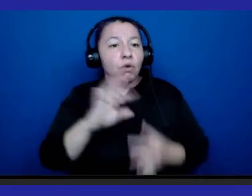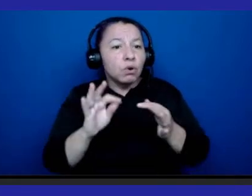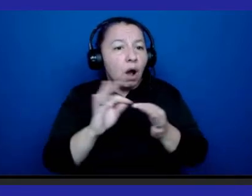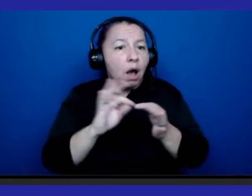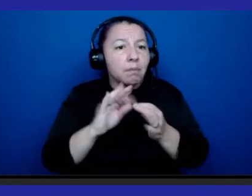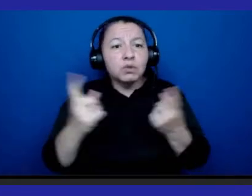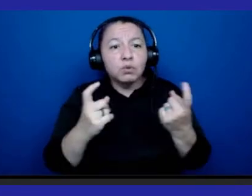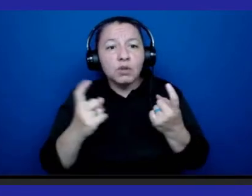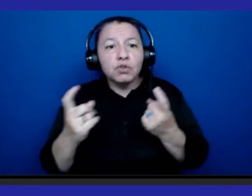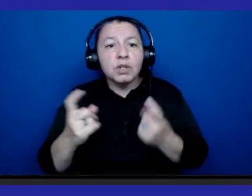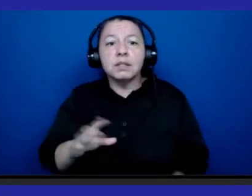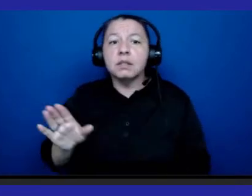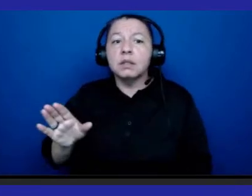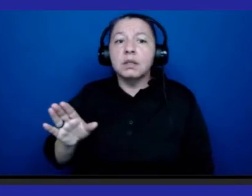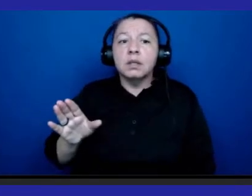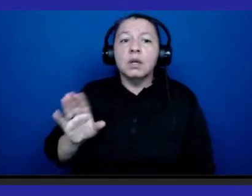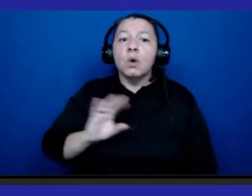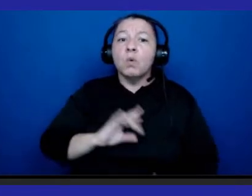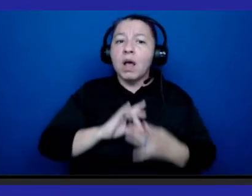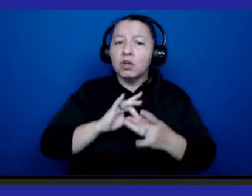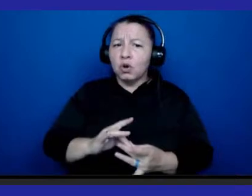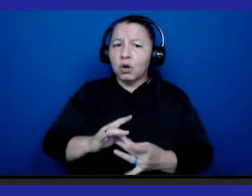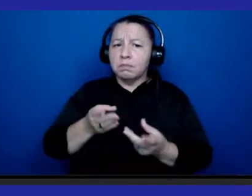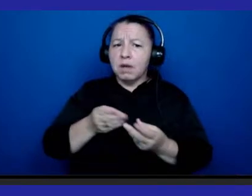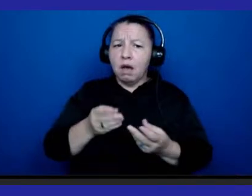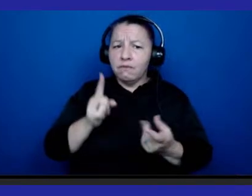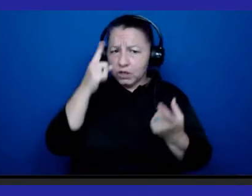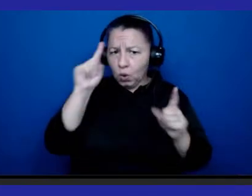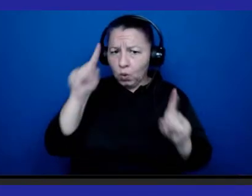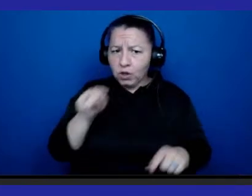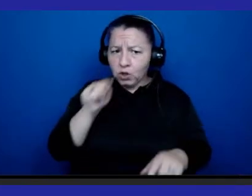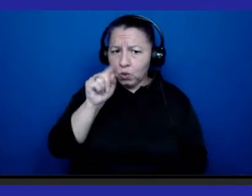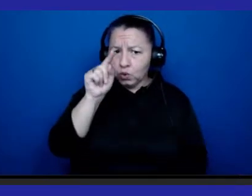Yeah, terms- Jose? In terms of the resolution, because the resolution talks about